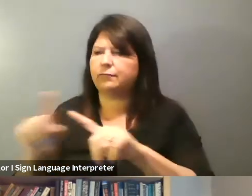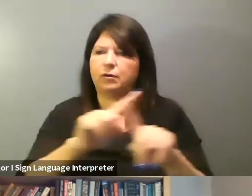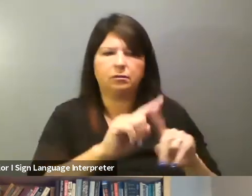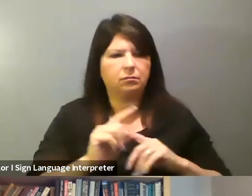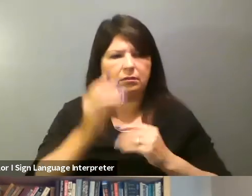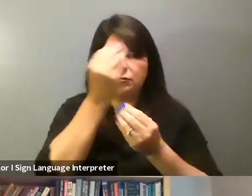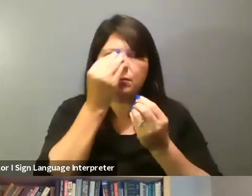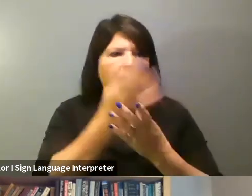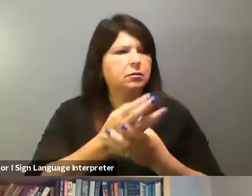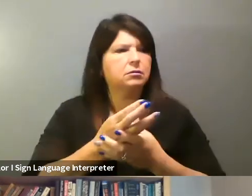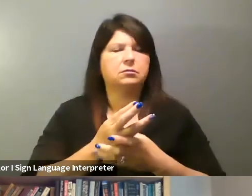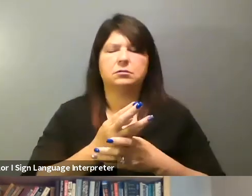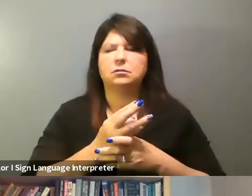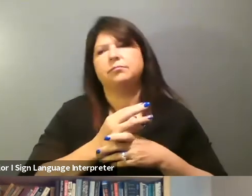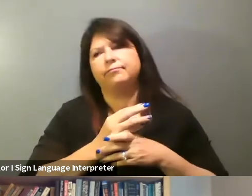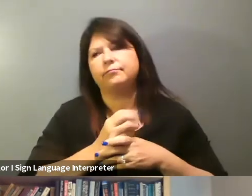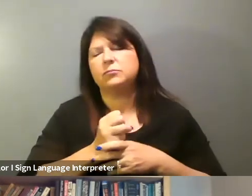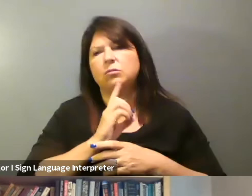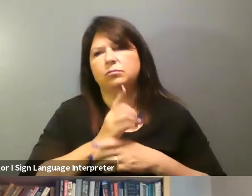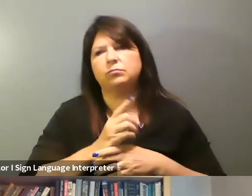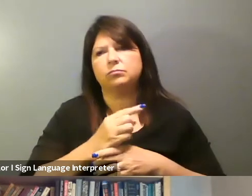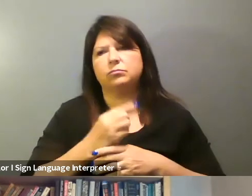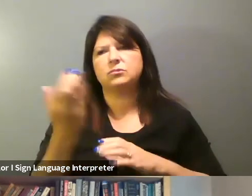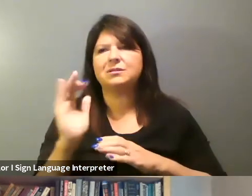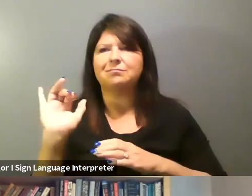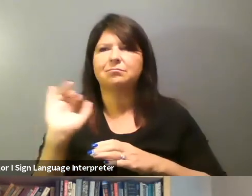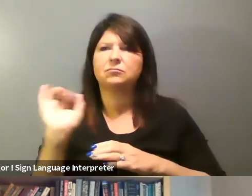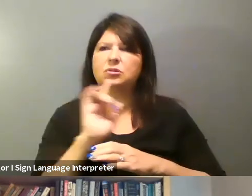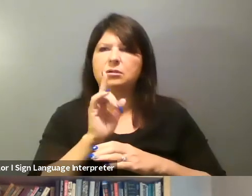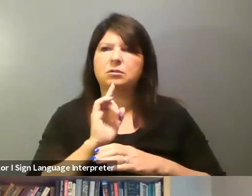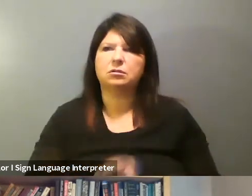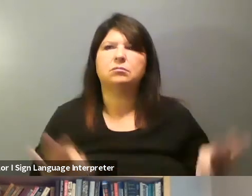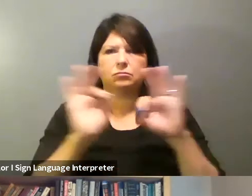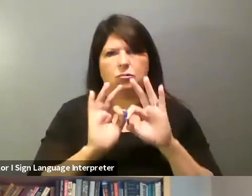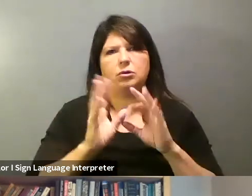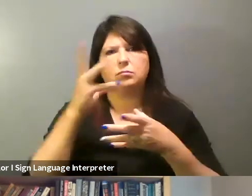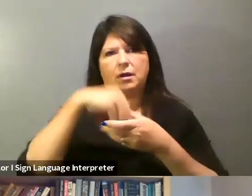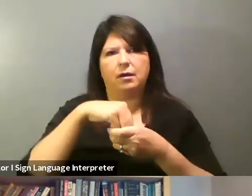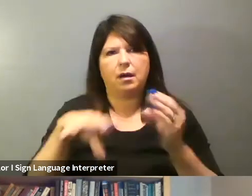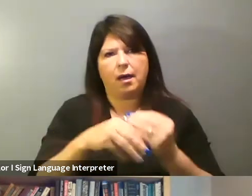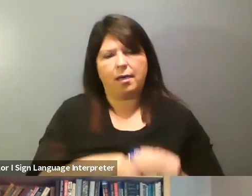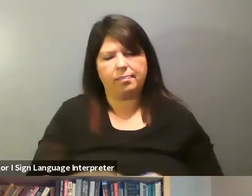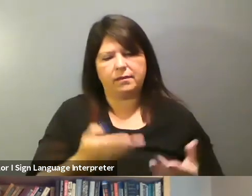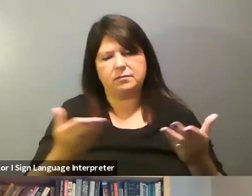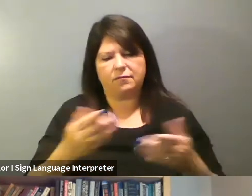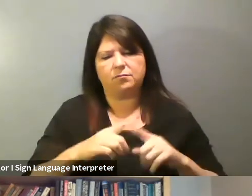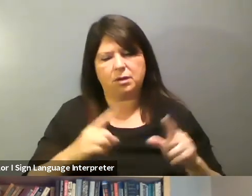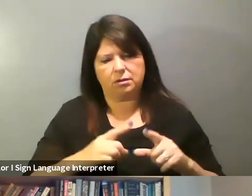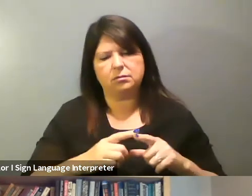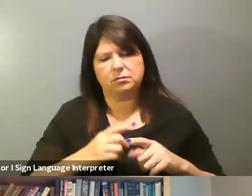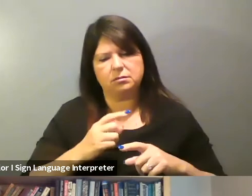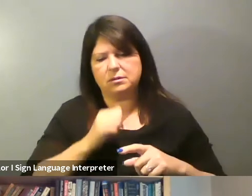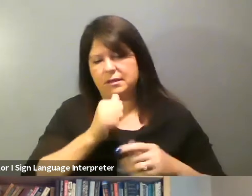It just seemed really important, even though it's very complicated to work with this amount of archives, as you probably